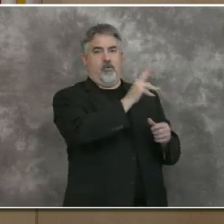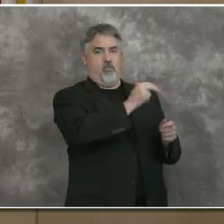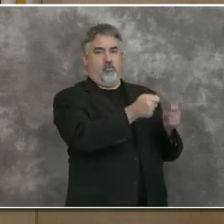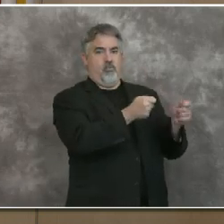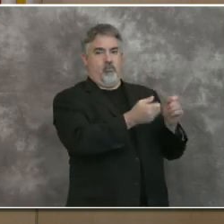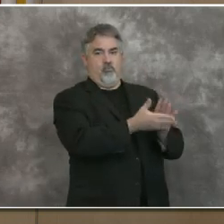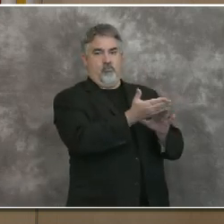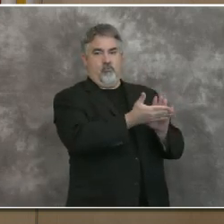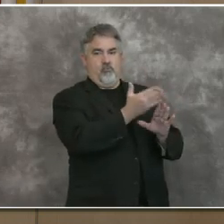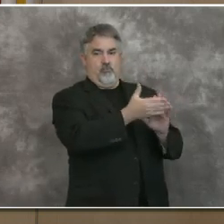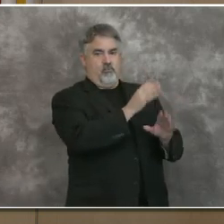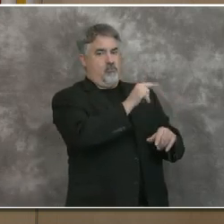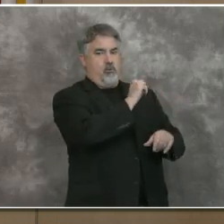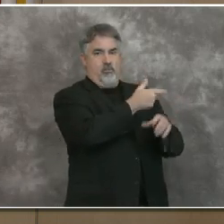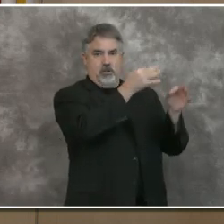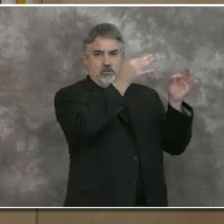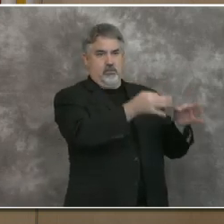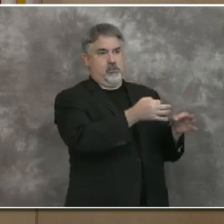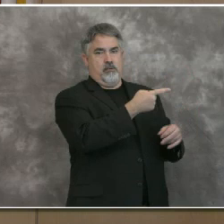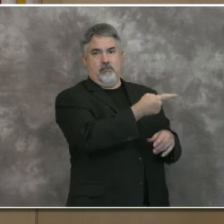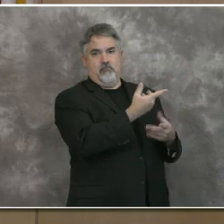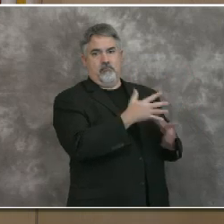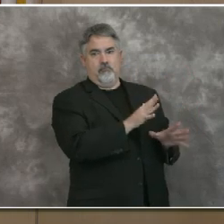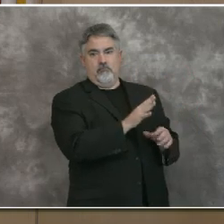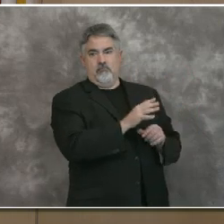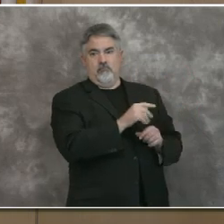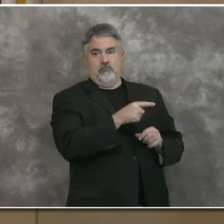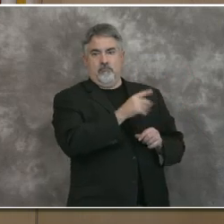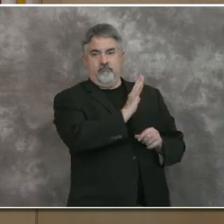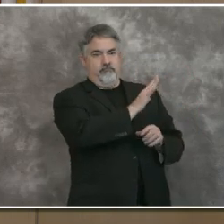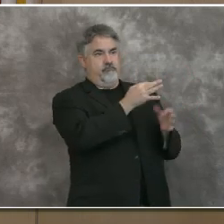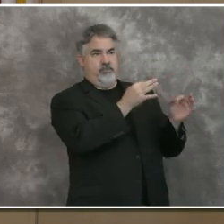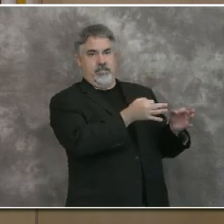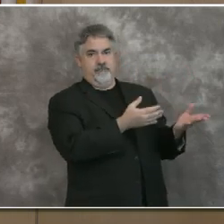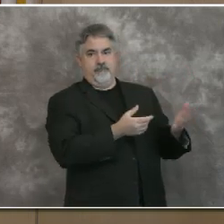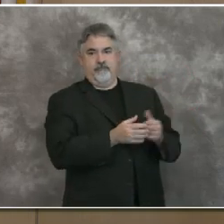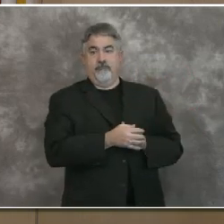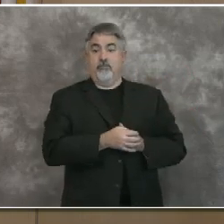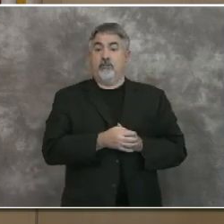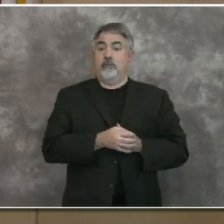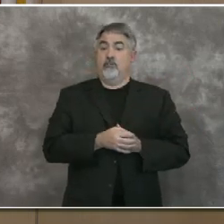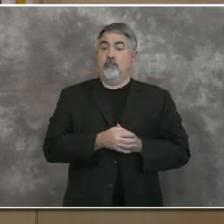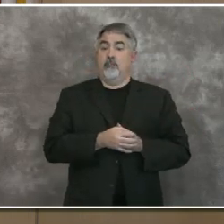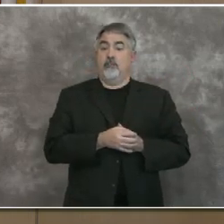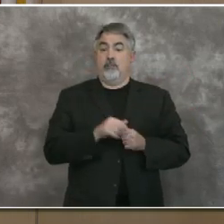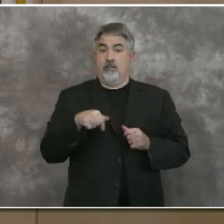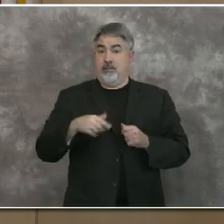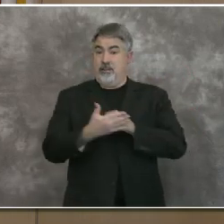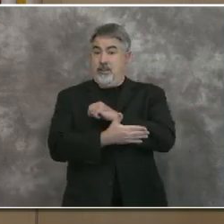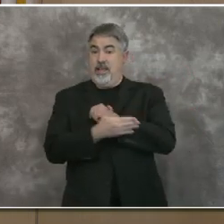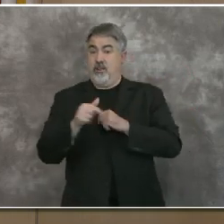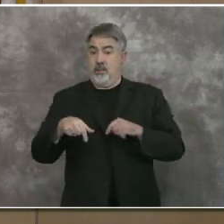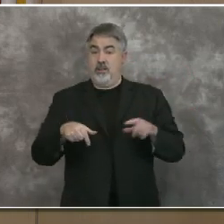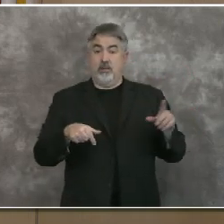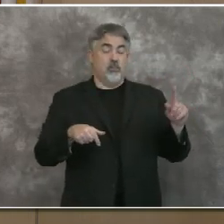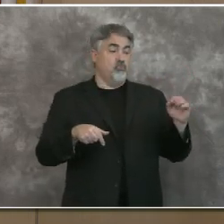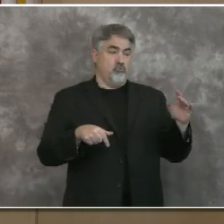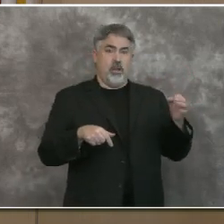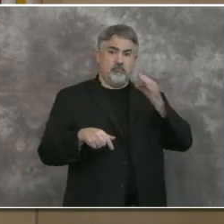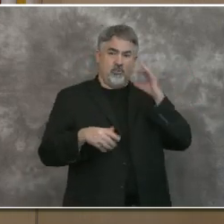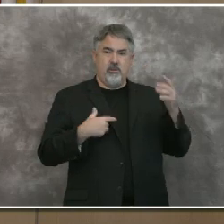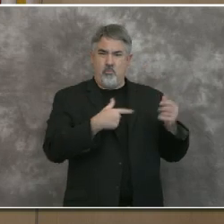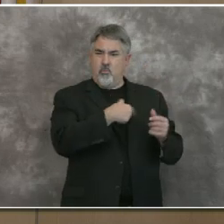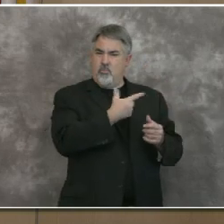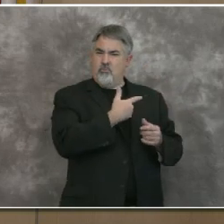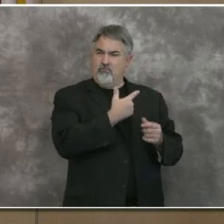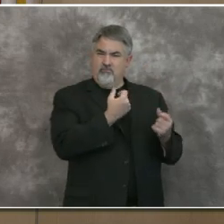also very clear that the county and the tribes share a mutual interest in protecting the health of the community. So to